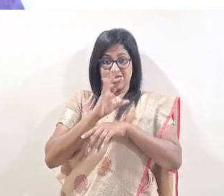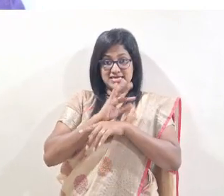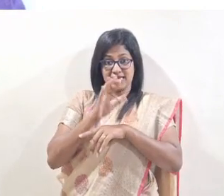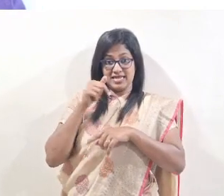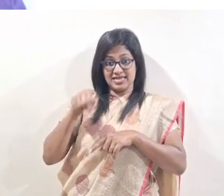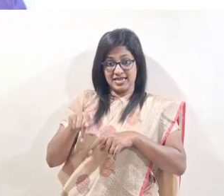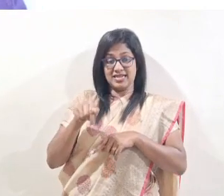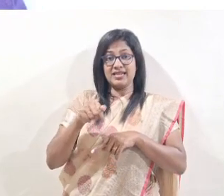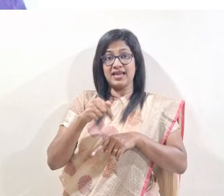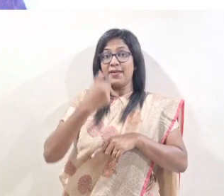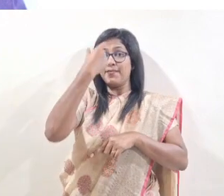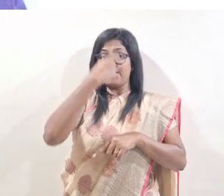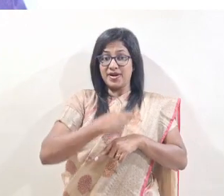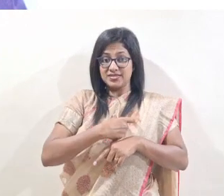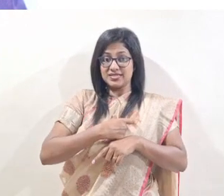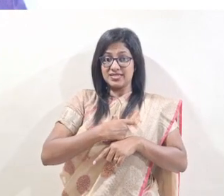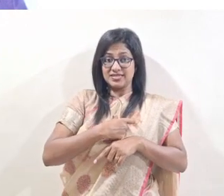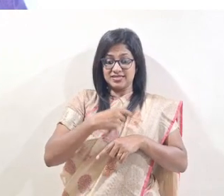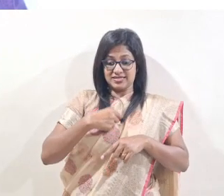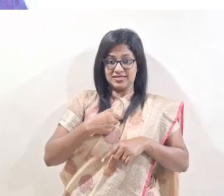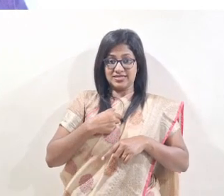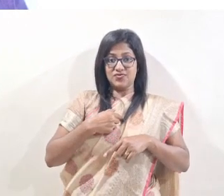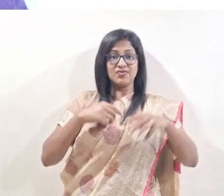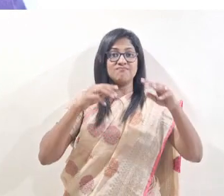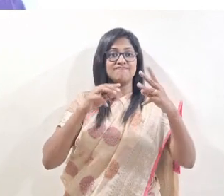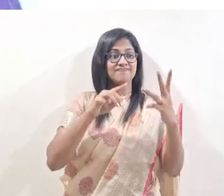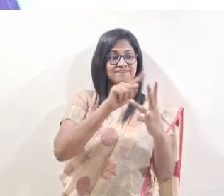is the person who sits on the third side of the table.